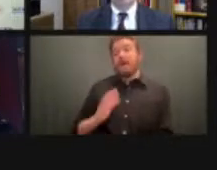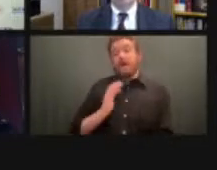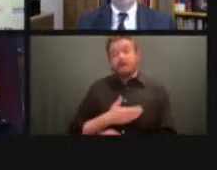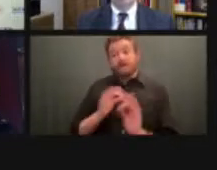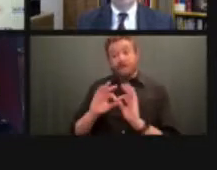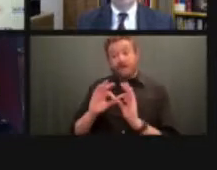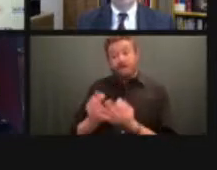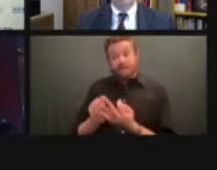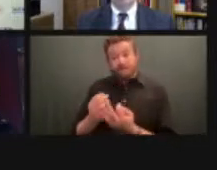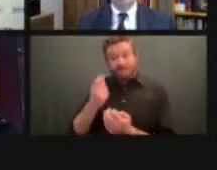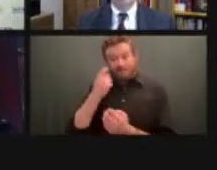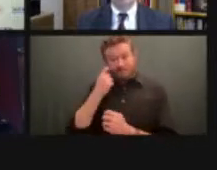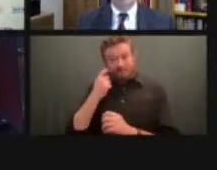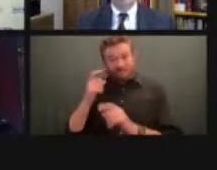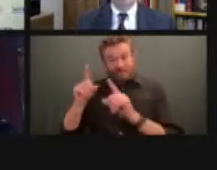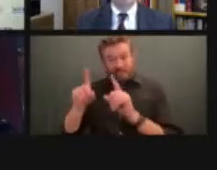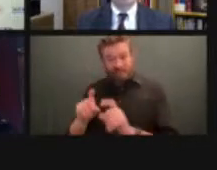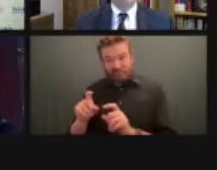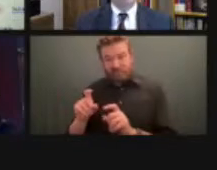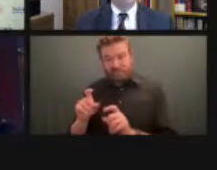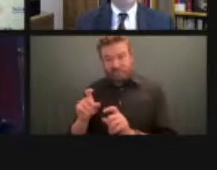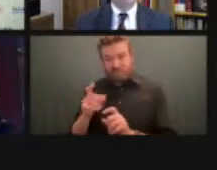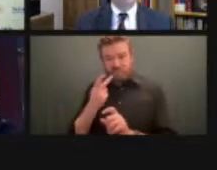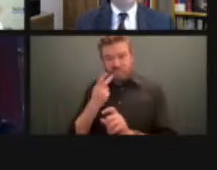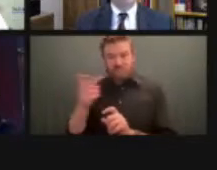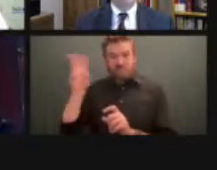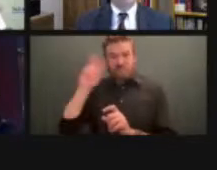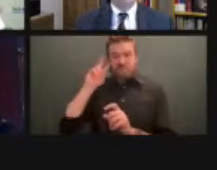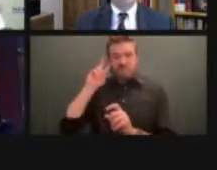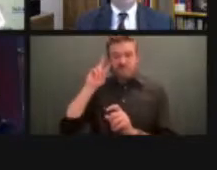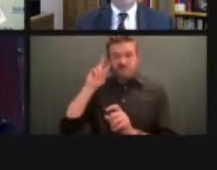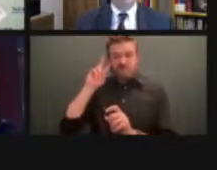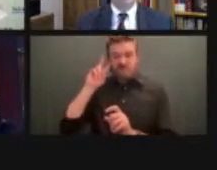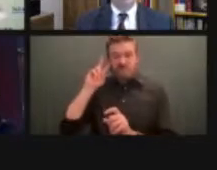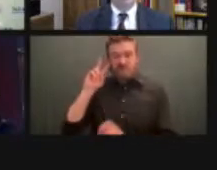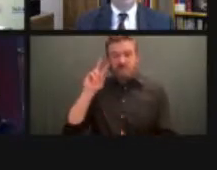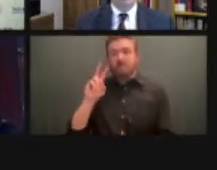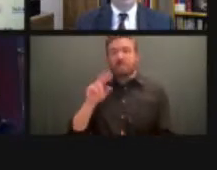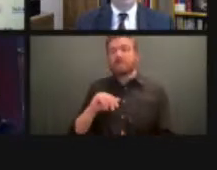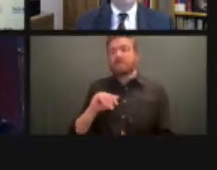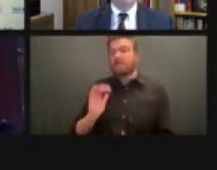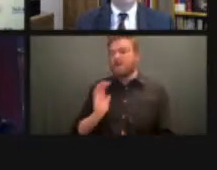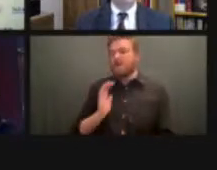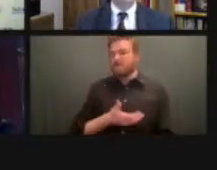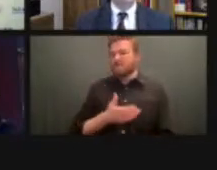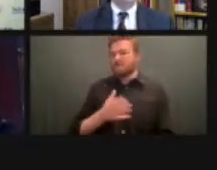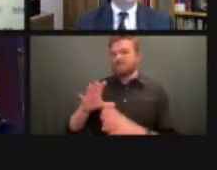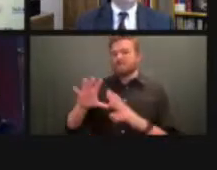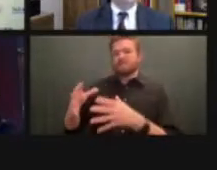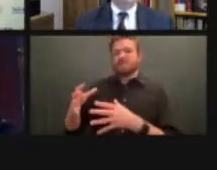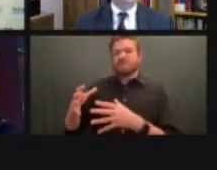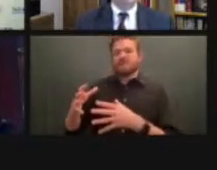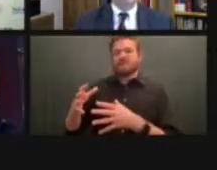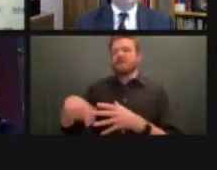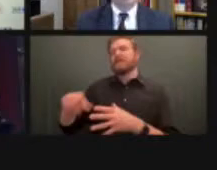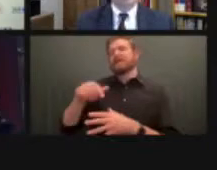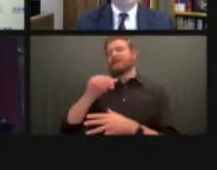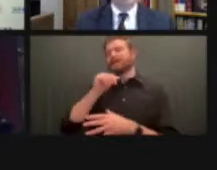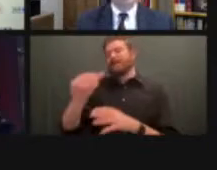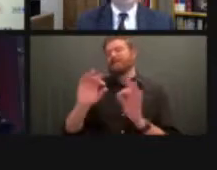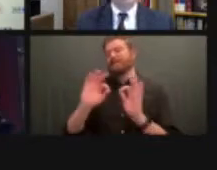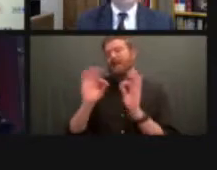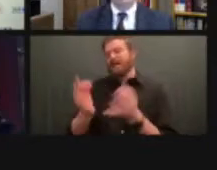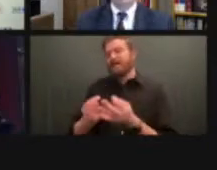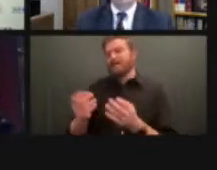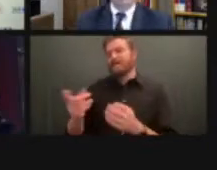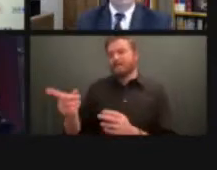days before. We heard that somebody in our inner orbit in New Jersey, a non-family member, came to us on Saturday afternoon and